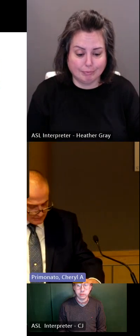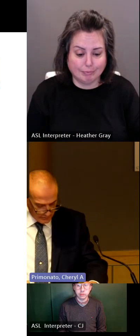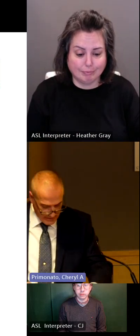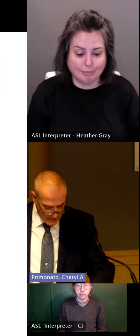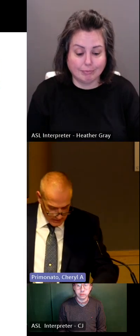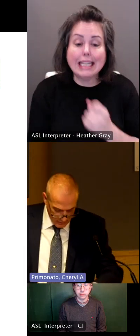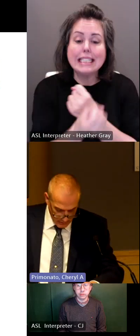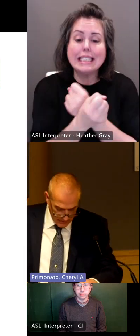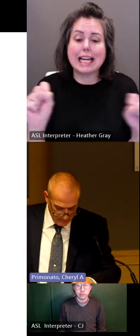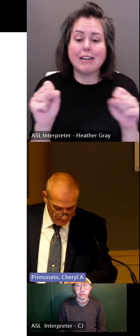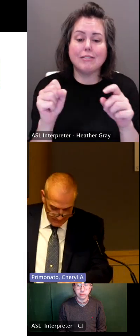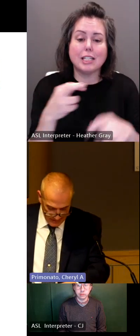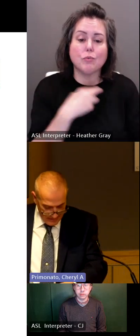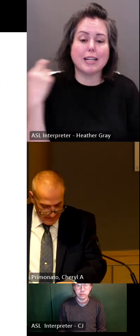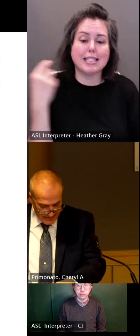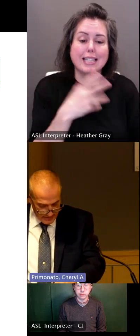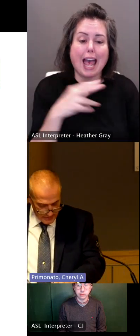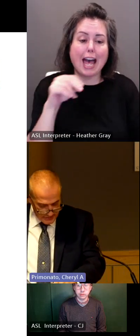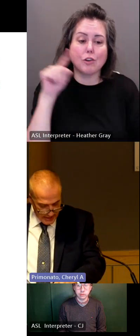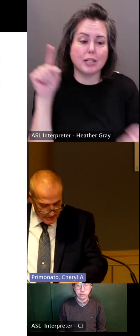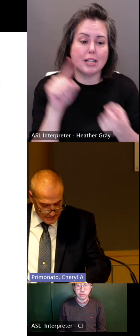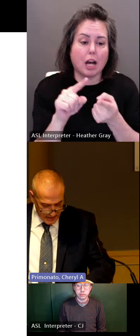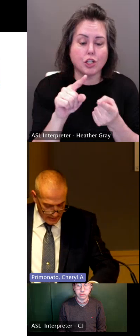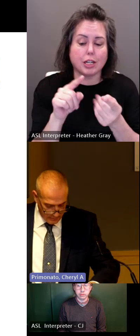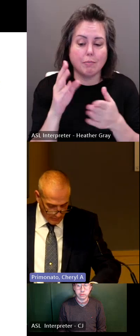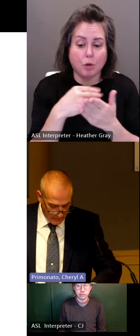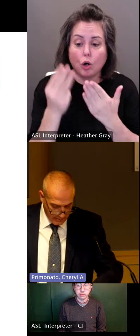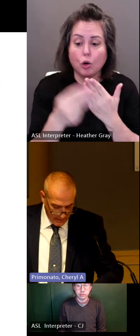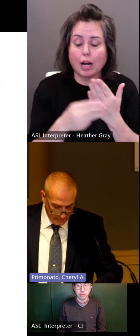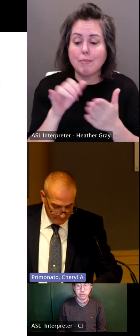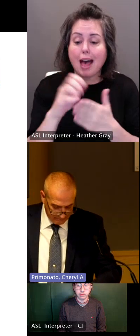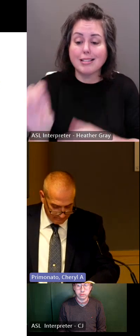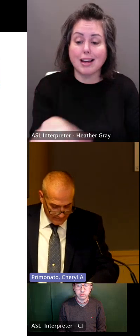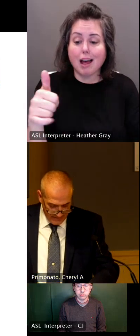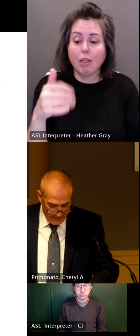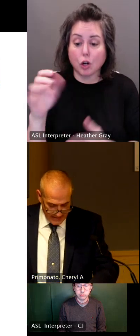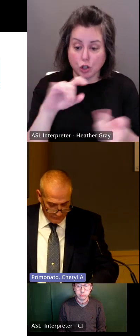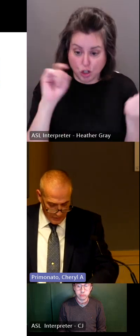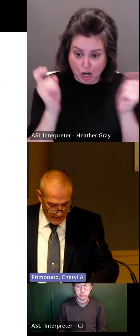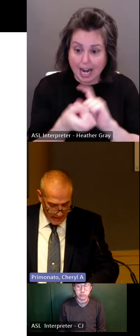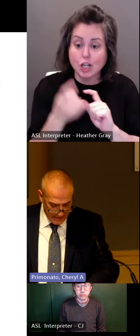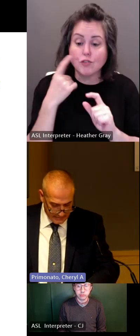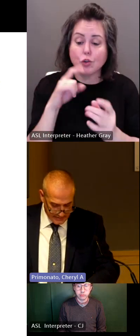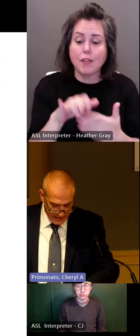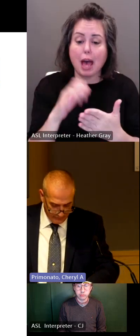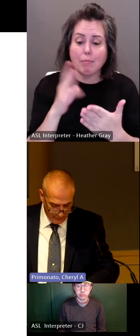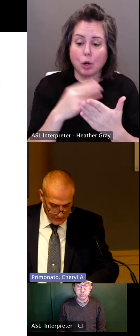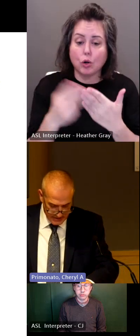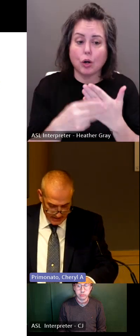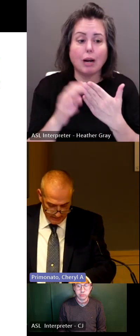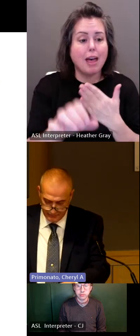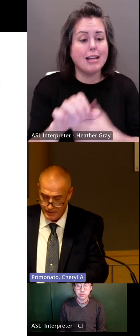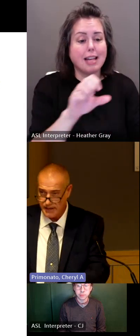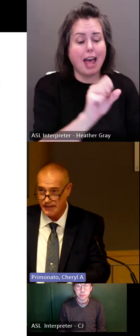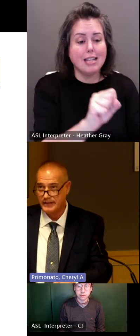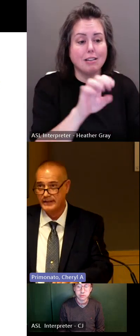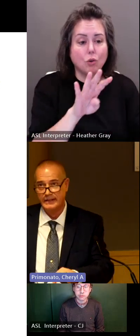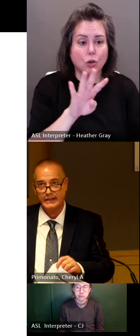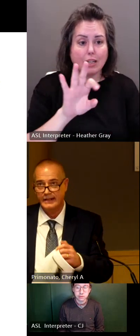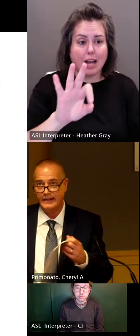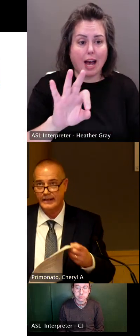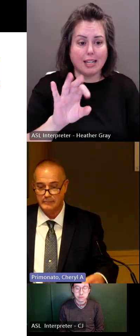Safety risk reduction program. That's another change. It's going to be in a program. That's 49 CFR